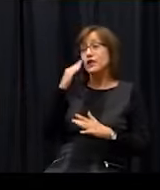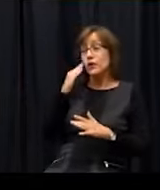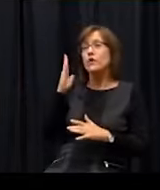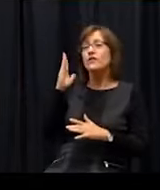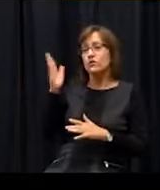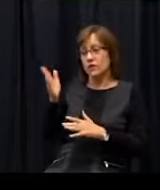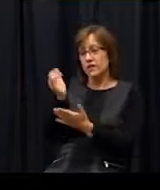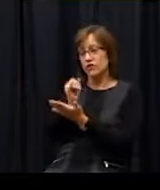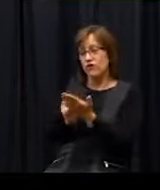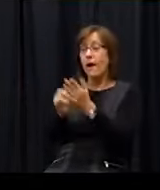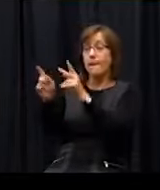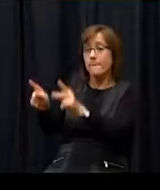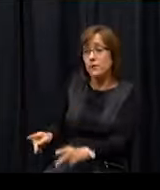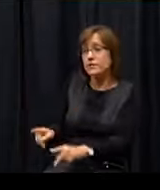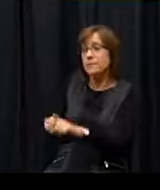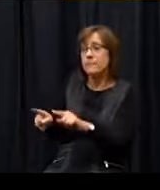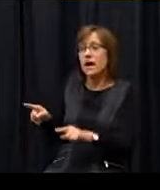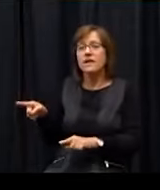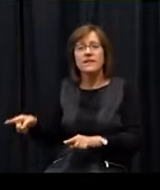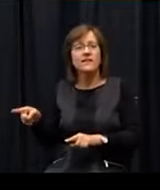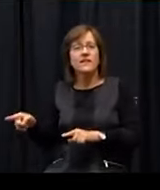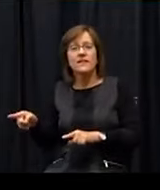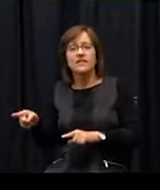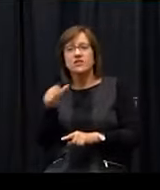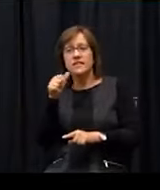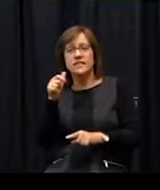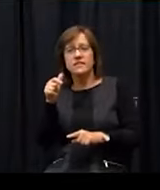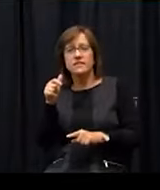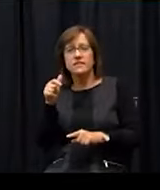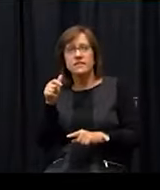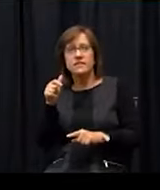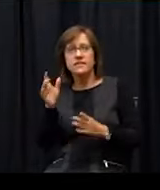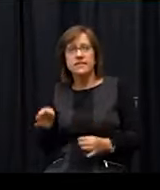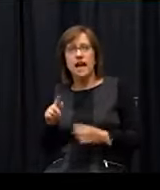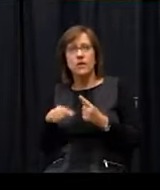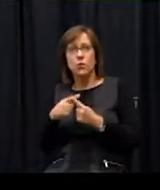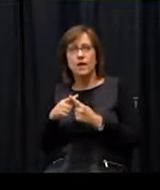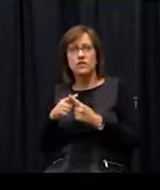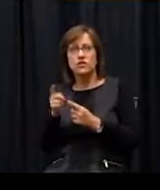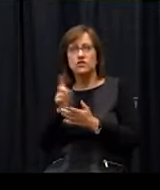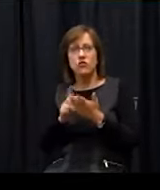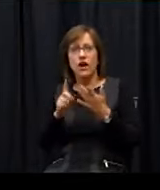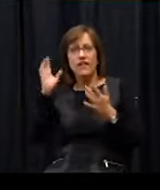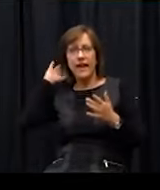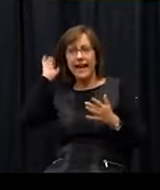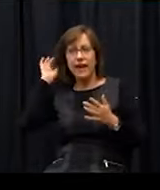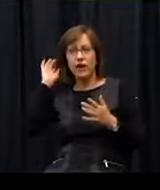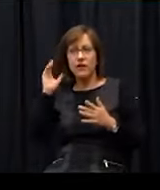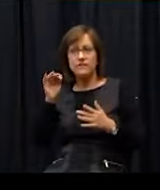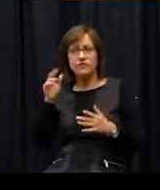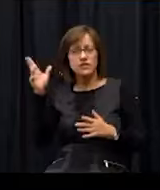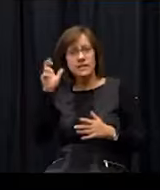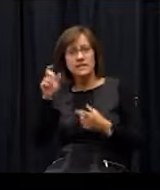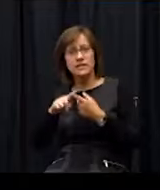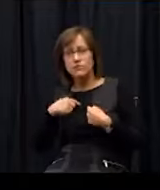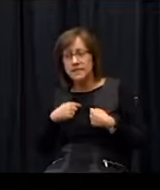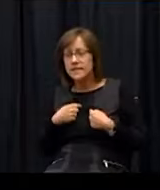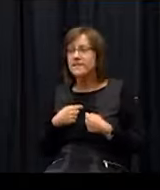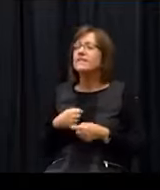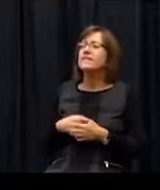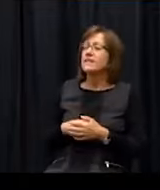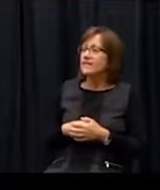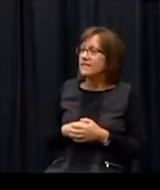but she wasn't getting to choose when she did the hair necessarily if she listened to me. So interesting. So you're saying this is something that